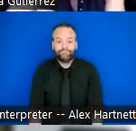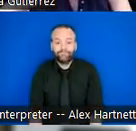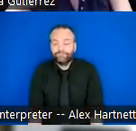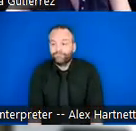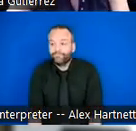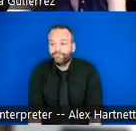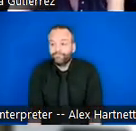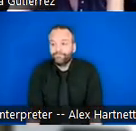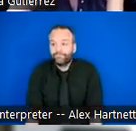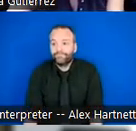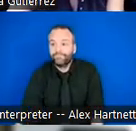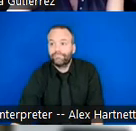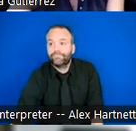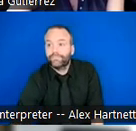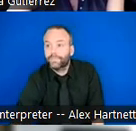All right.